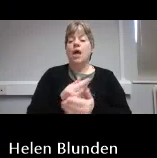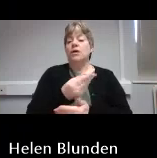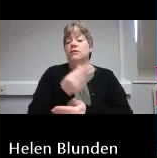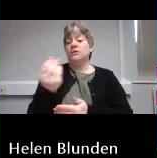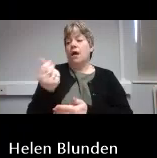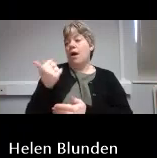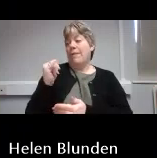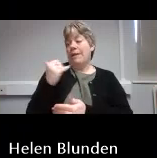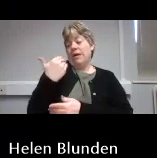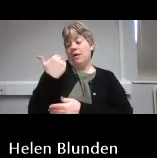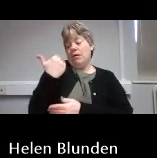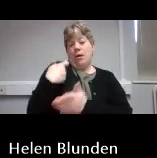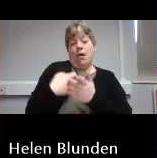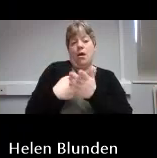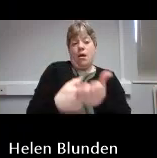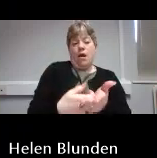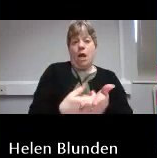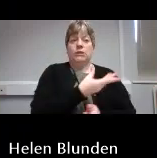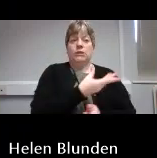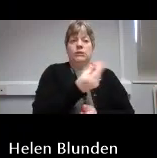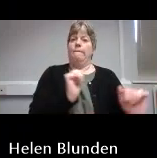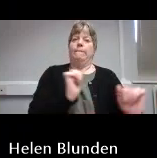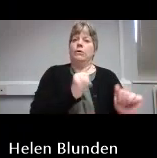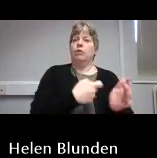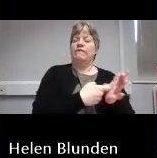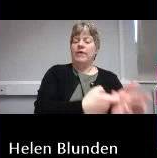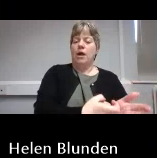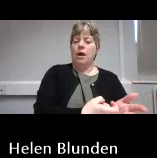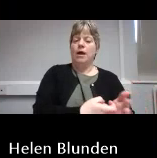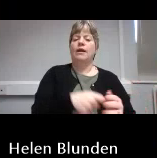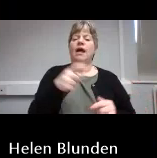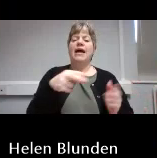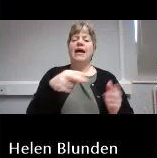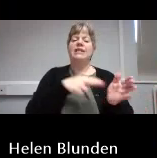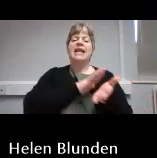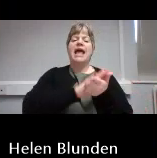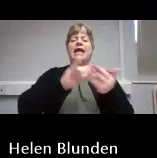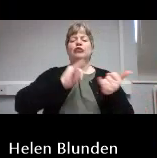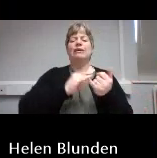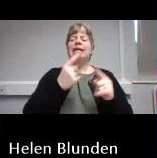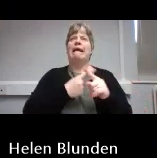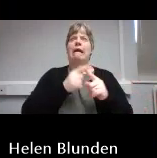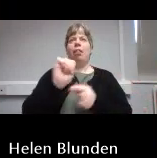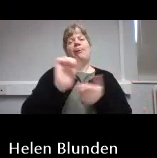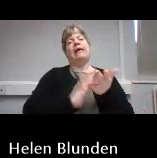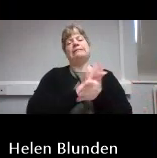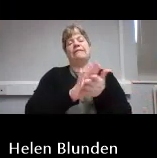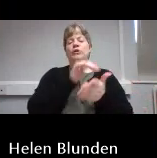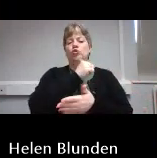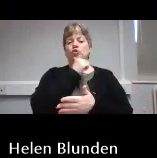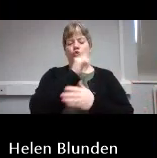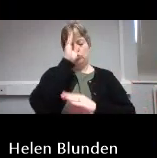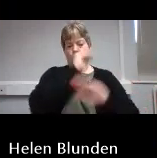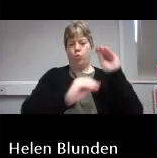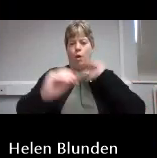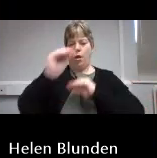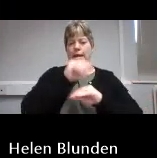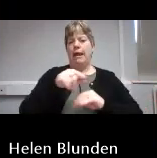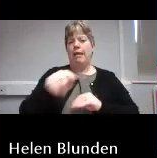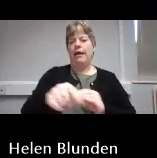referred and some have yet to be referred, and it's an NHS England definition that's used to calculate children and